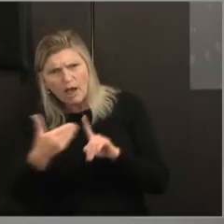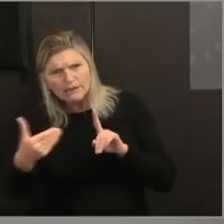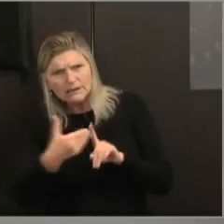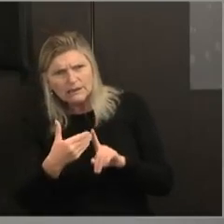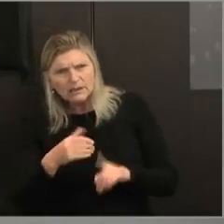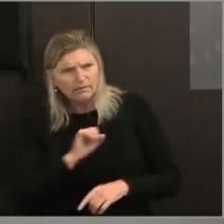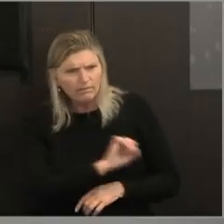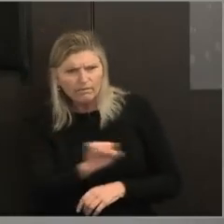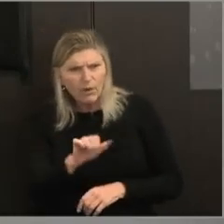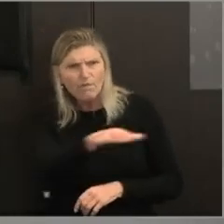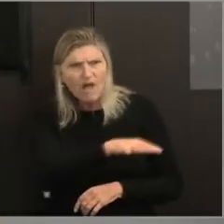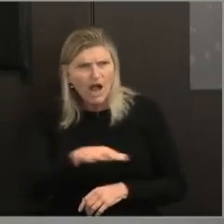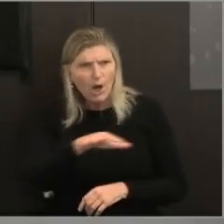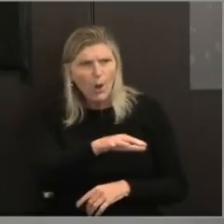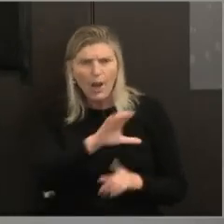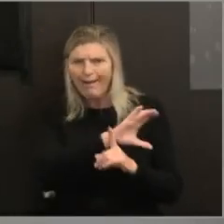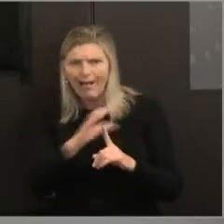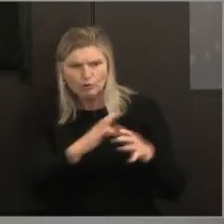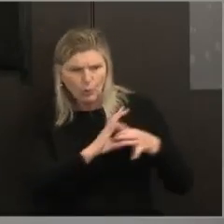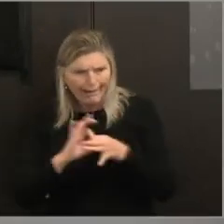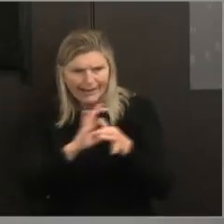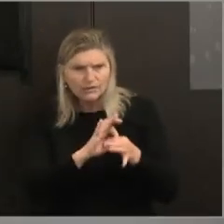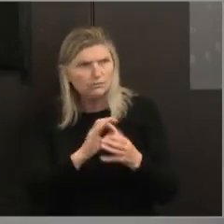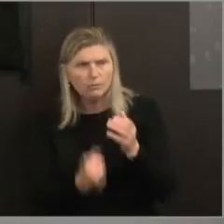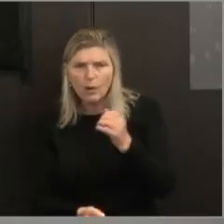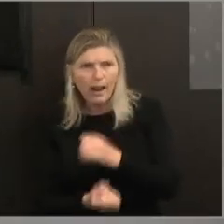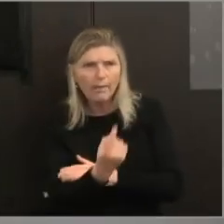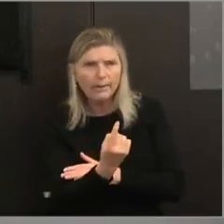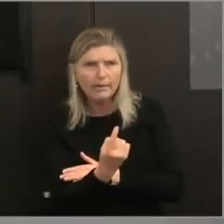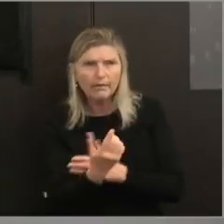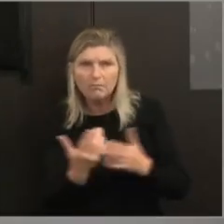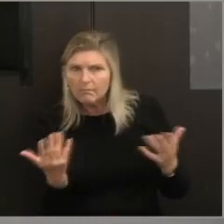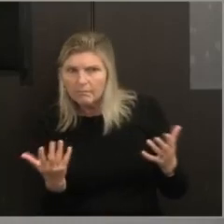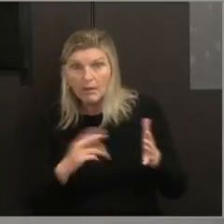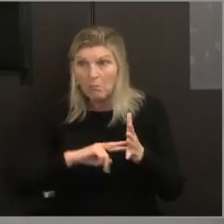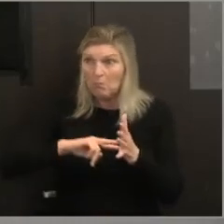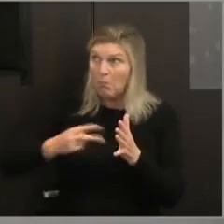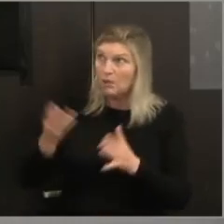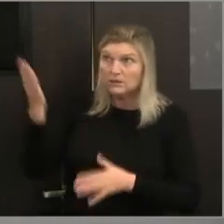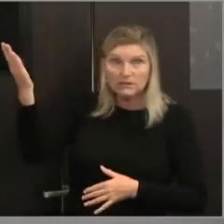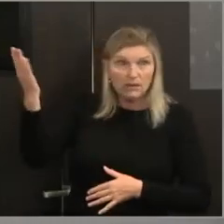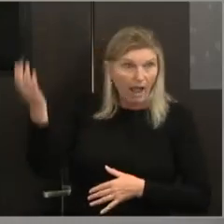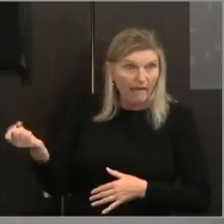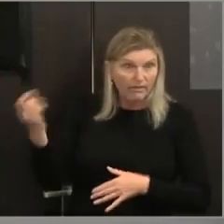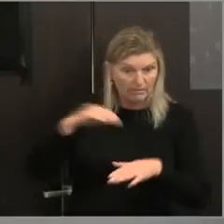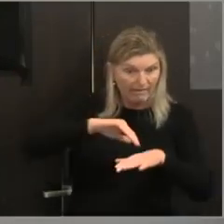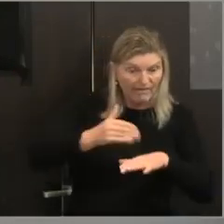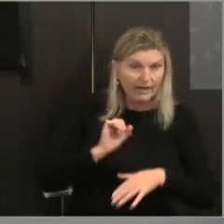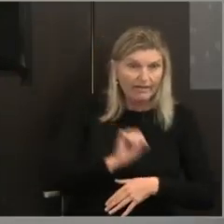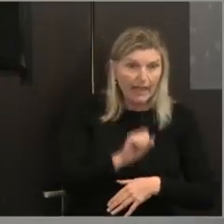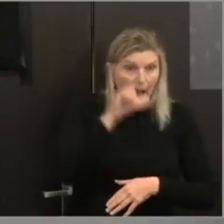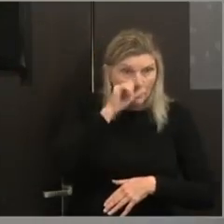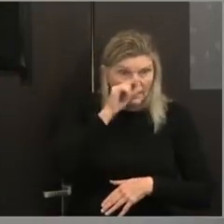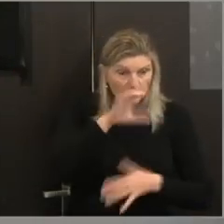of those whānau and cultural connections of those whānau, and were there any policies that impacted on their ability